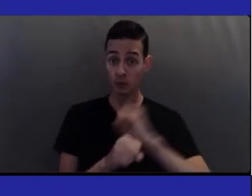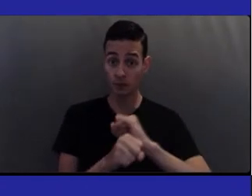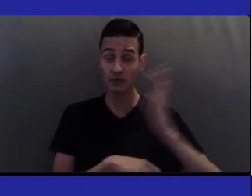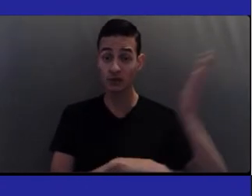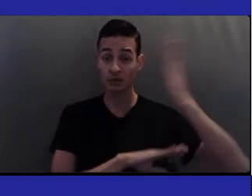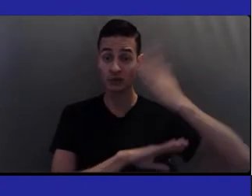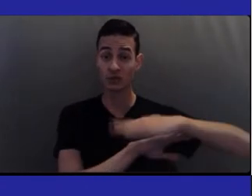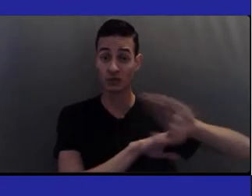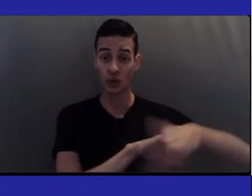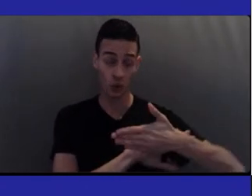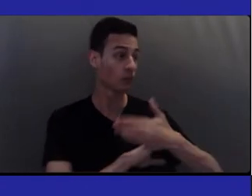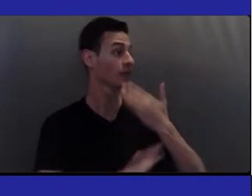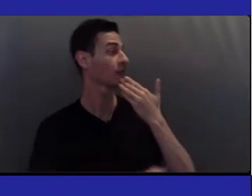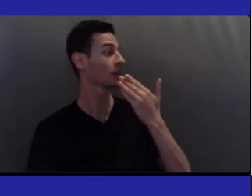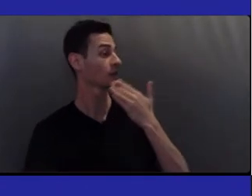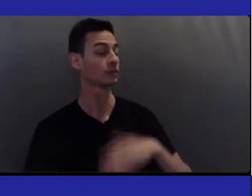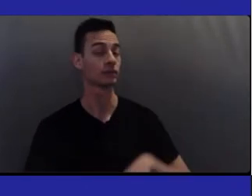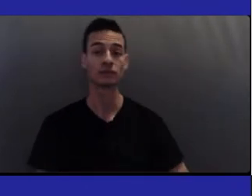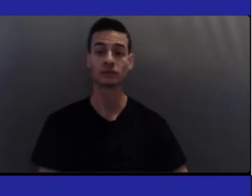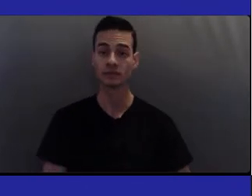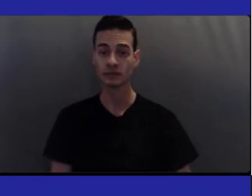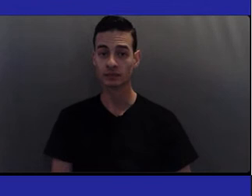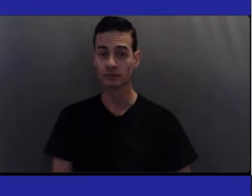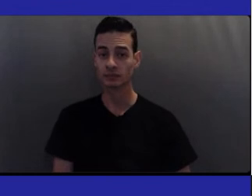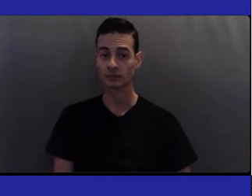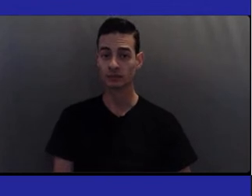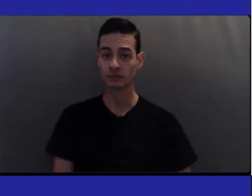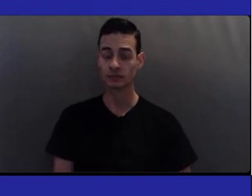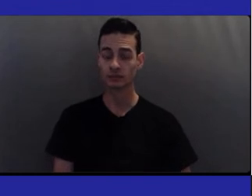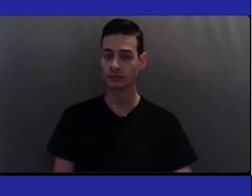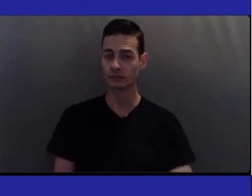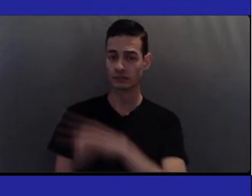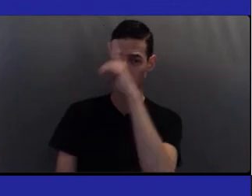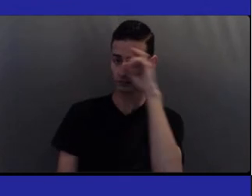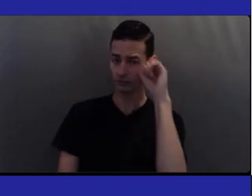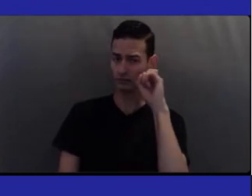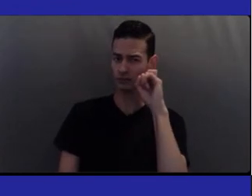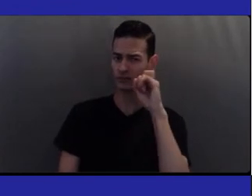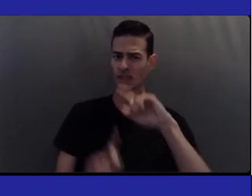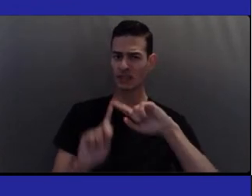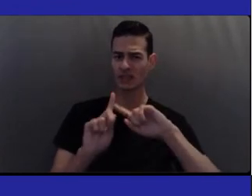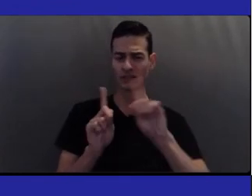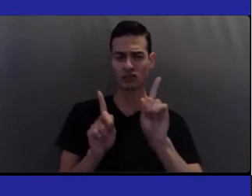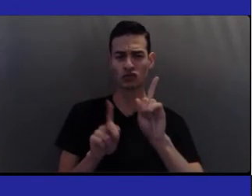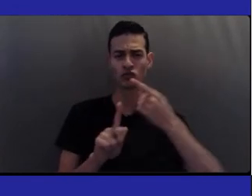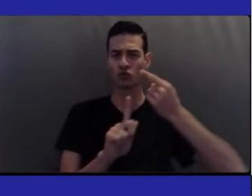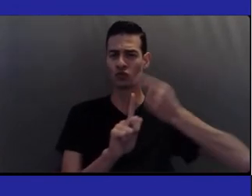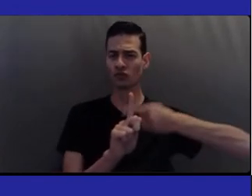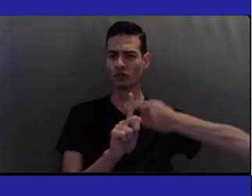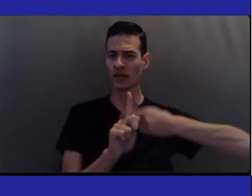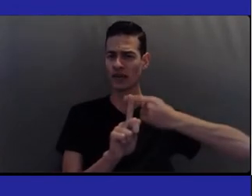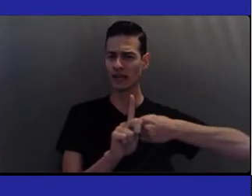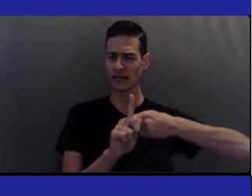that. Thank you. Sir. Given the differences in rent per square foot in the different locations, will every table be